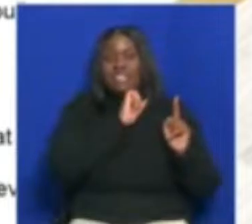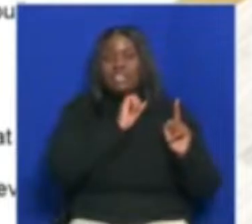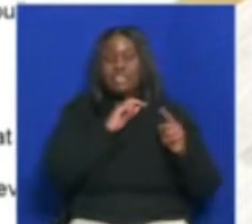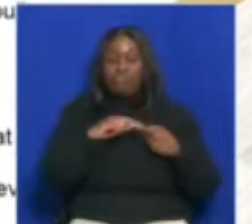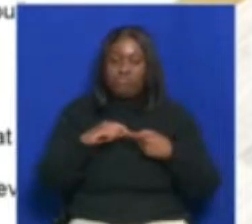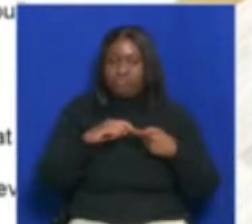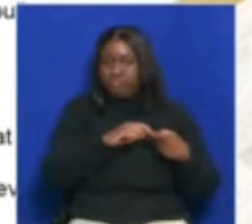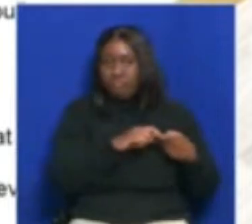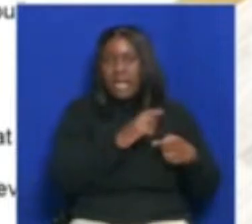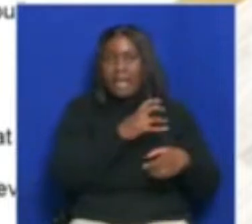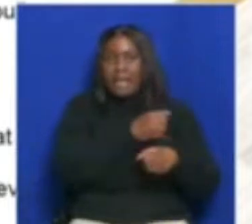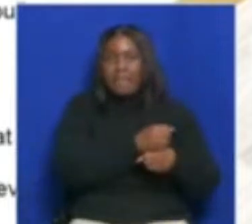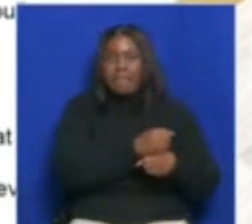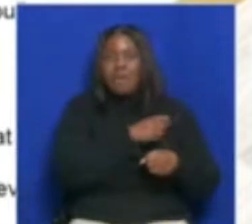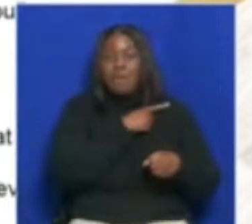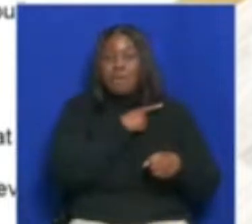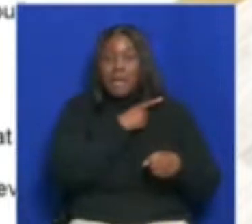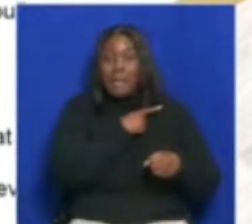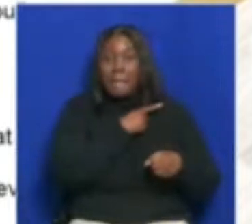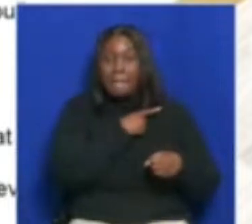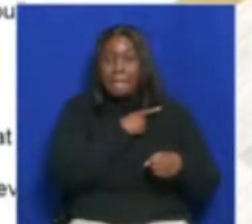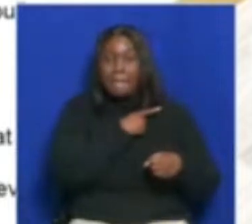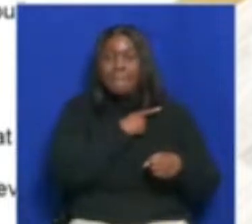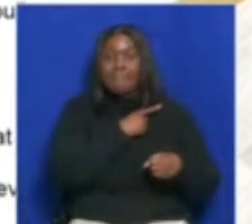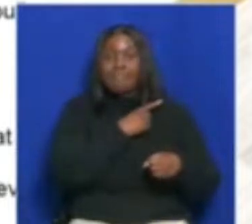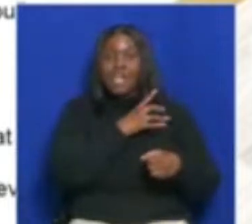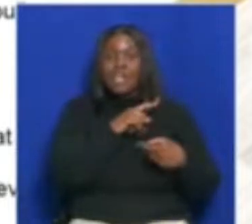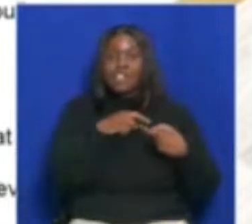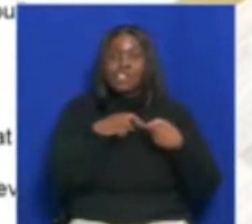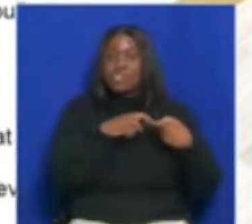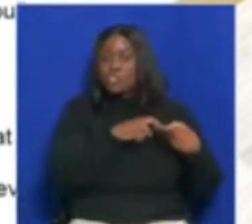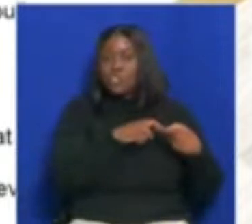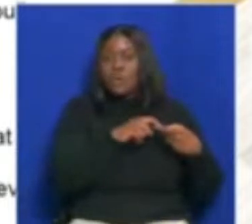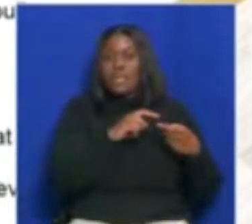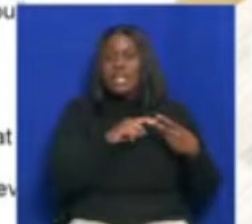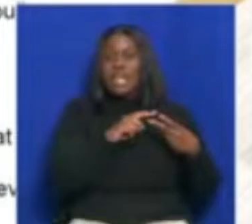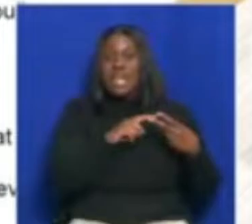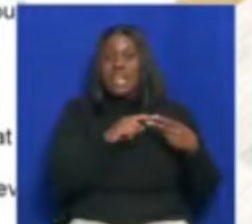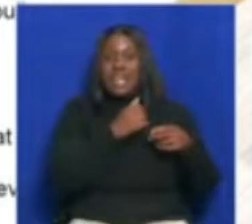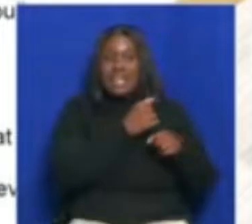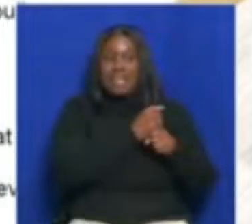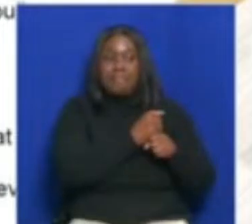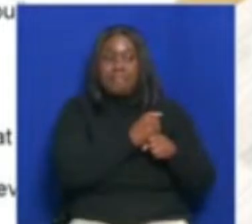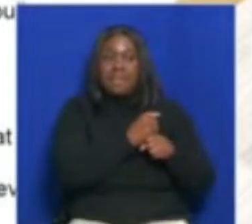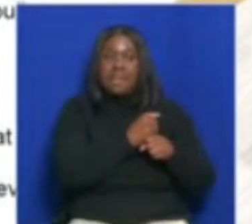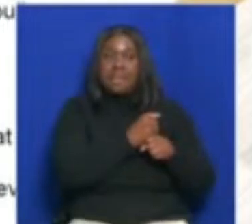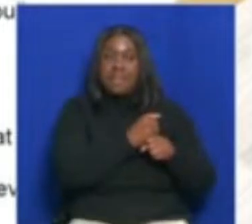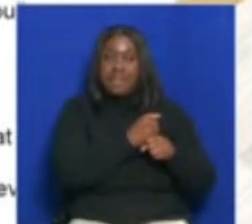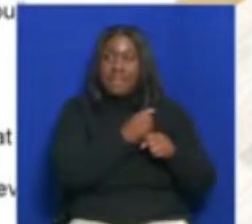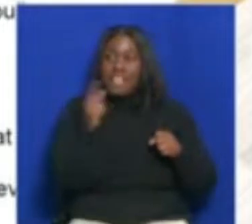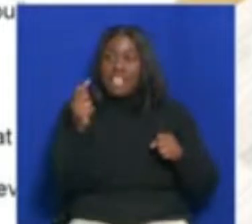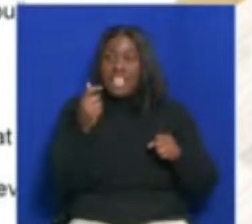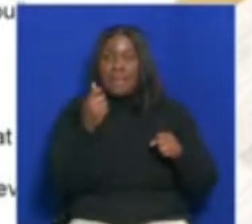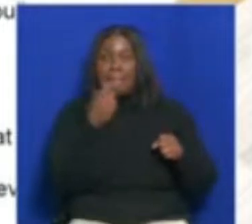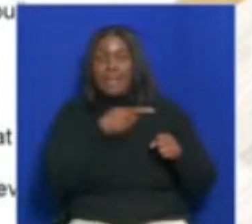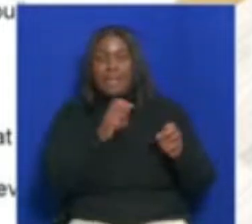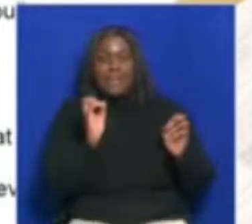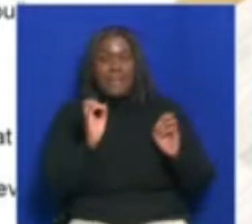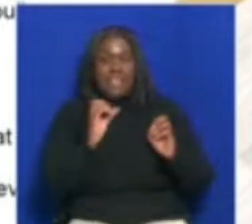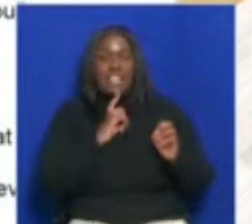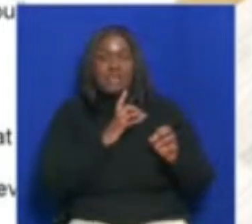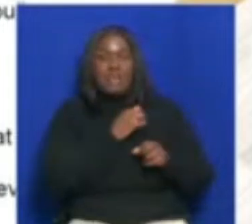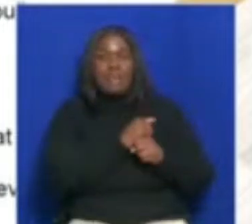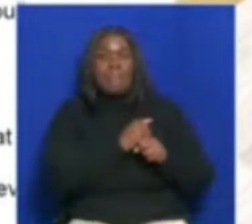towing and storage costs remain unpaid. He claimed to have shown the SAPS members an